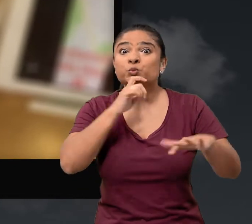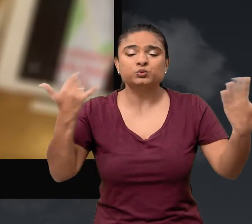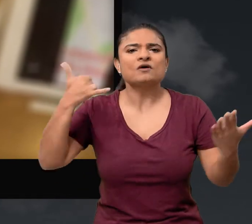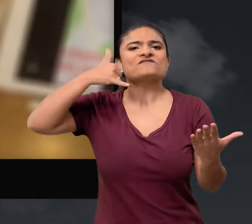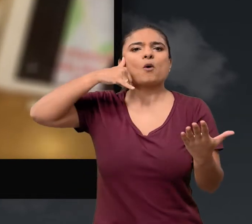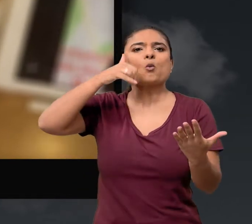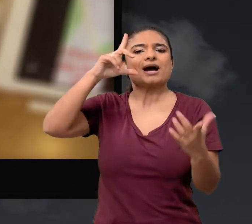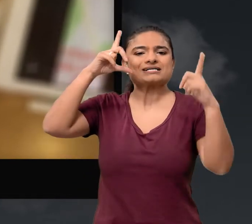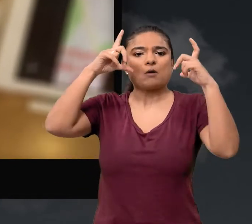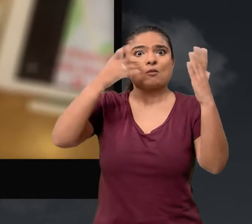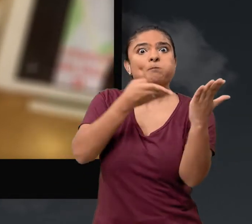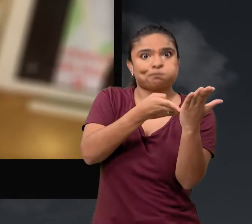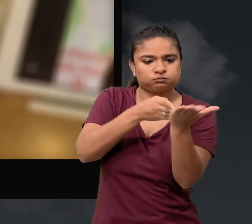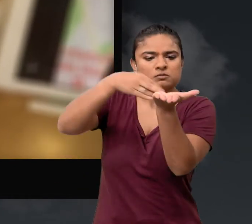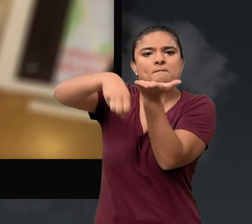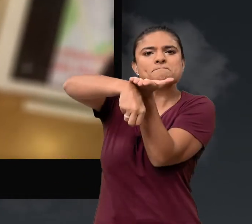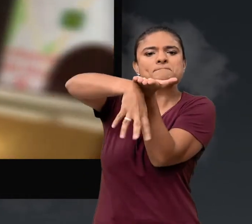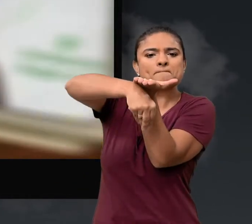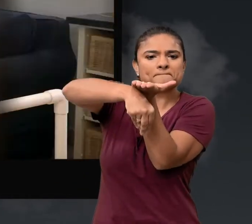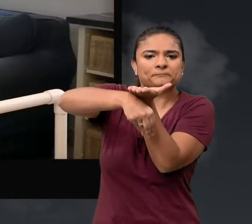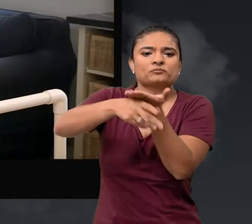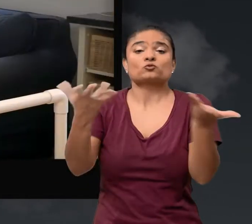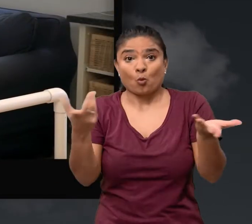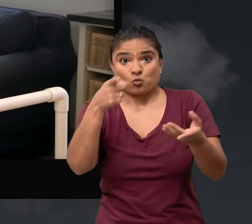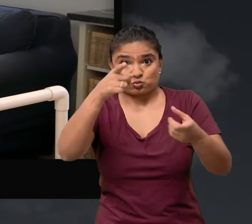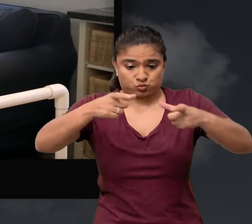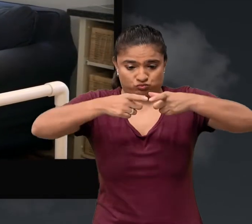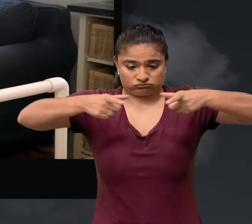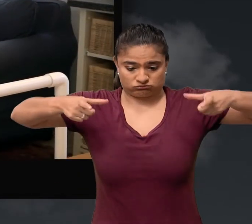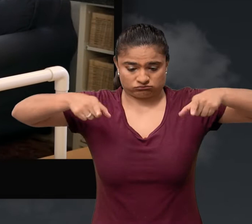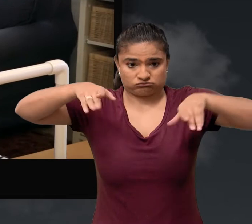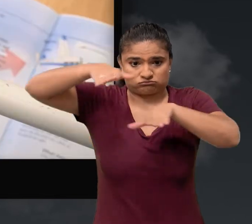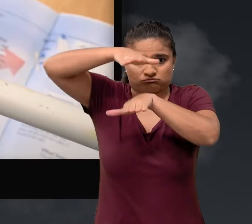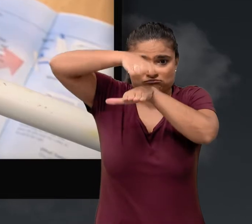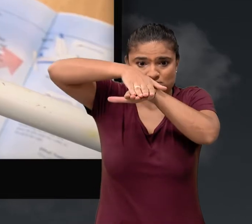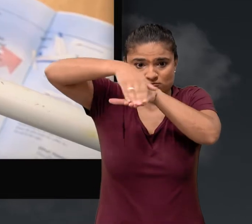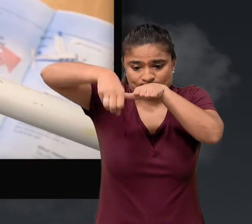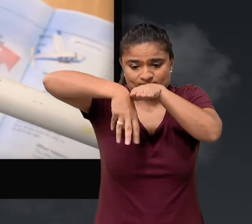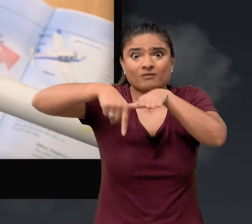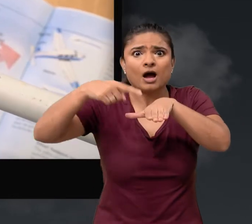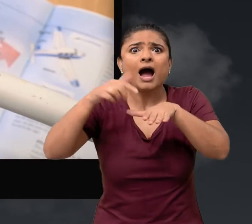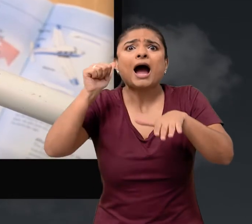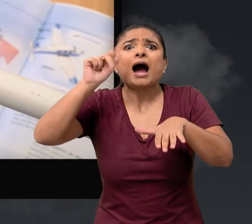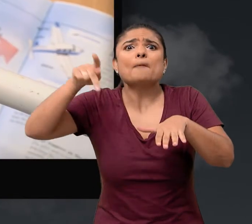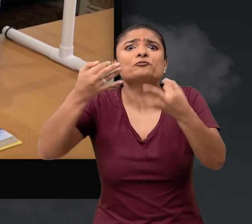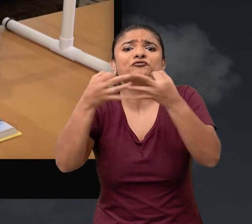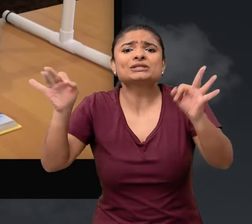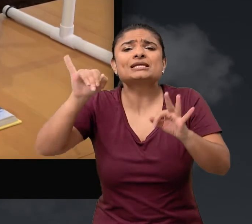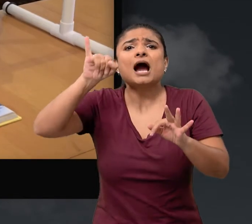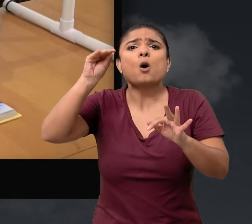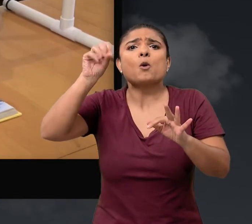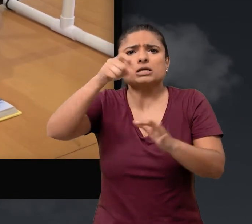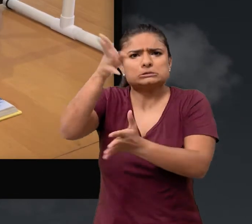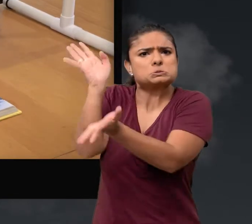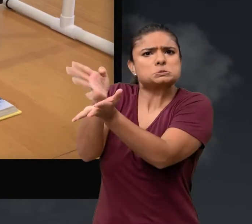use the camera-based apps. So you kind of aim it over the... CAI. This is a free app